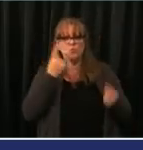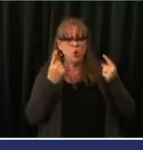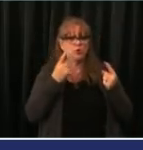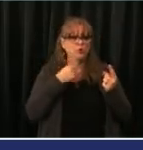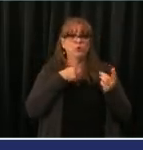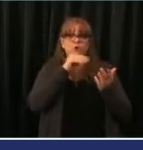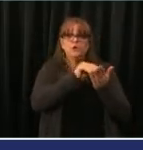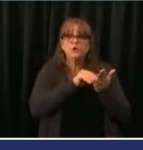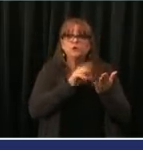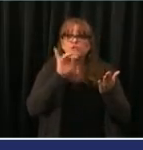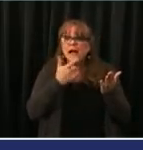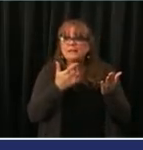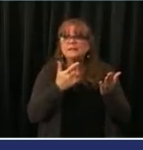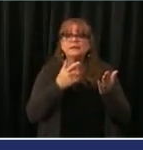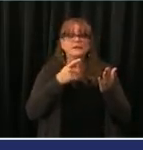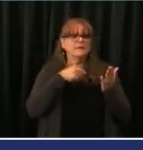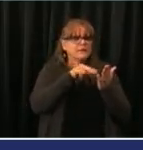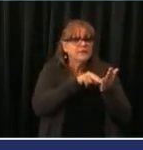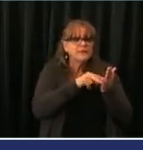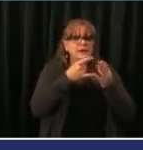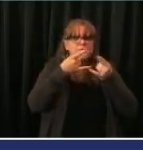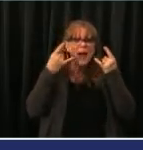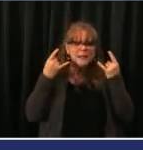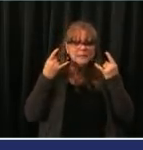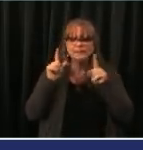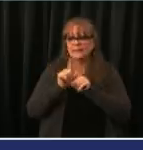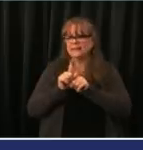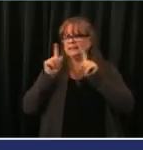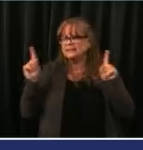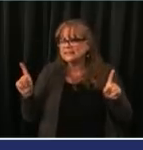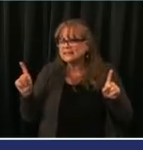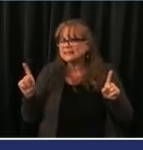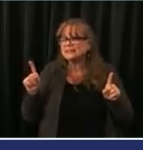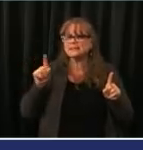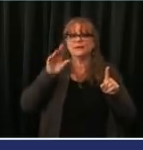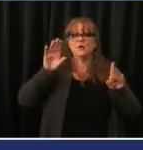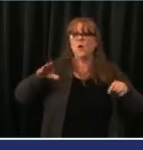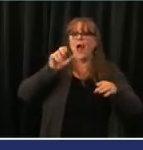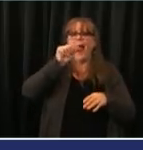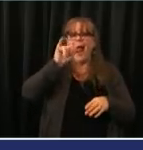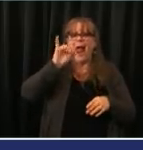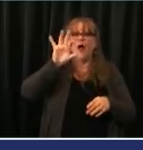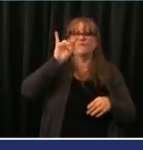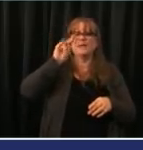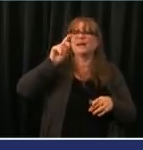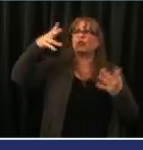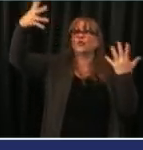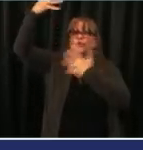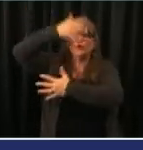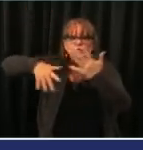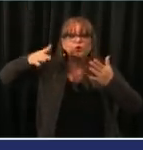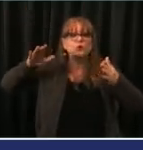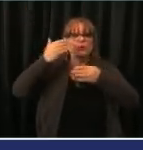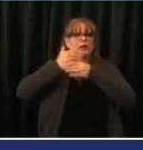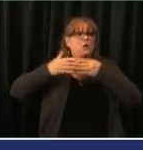distancing, and now to prevent interruptions necessitated from quarantines and provide that additional level of